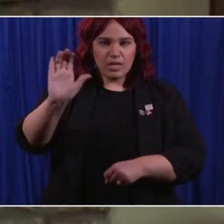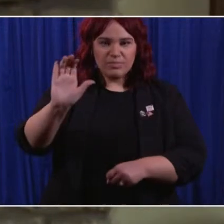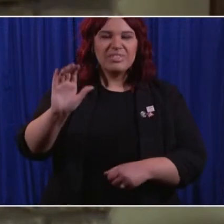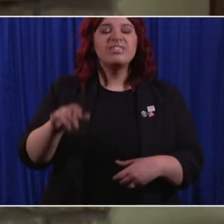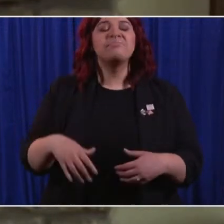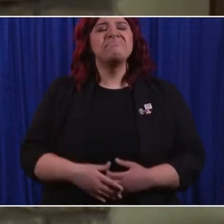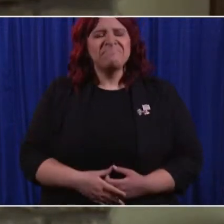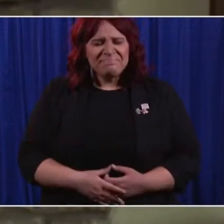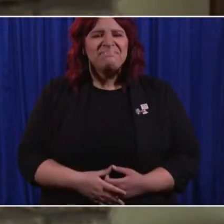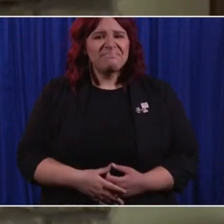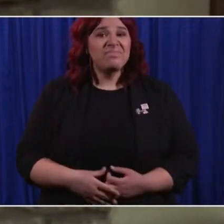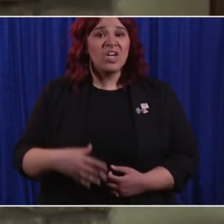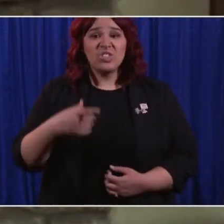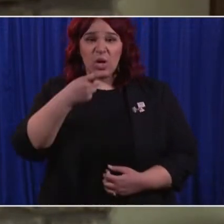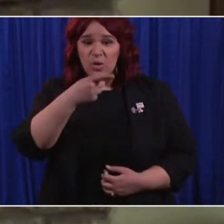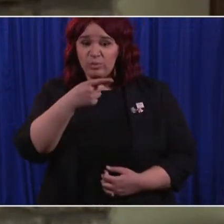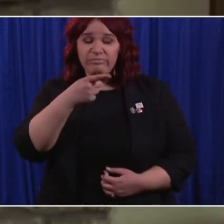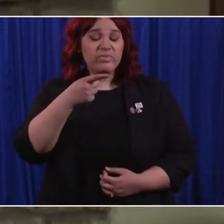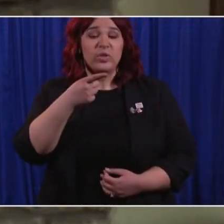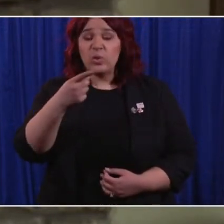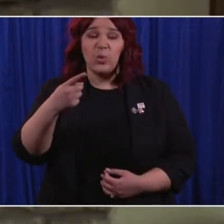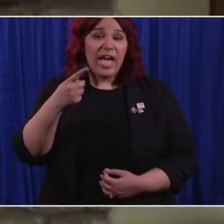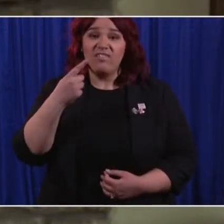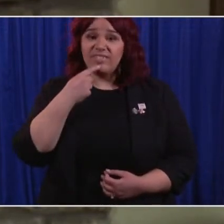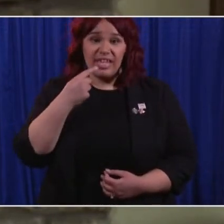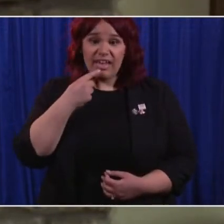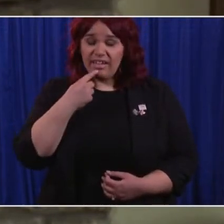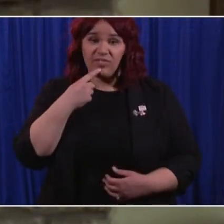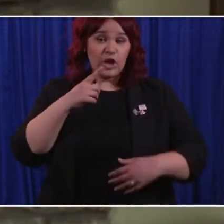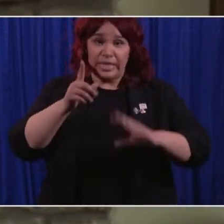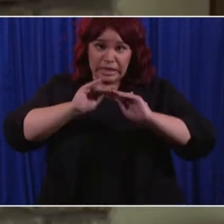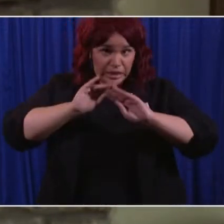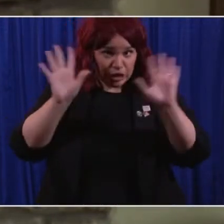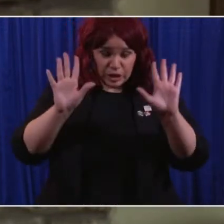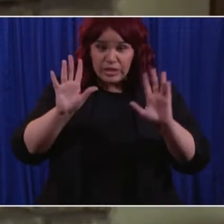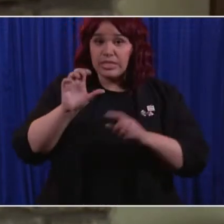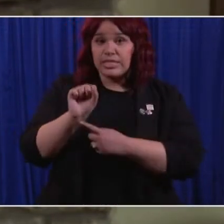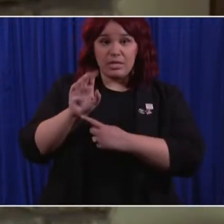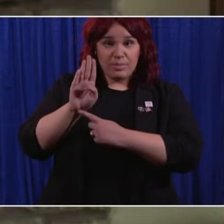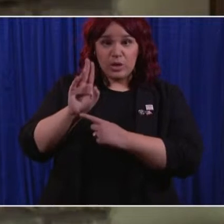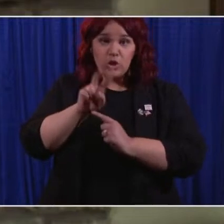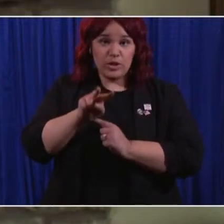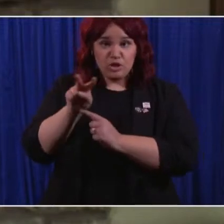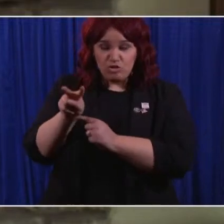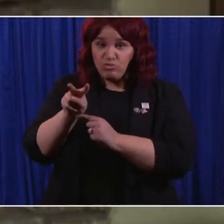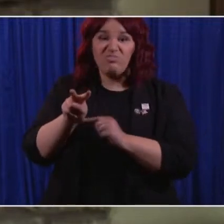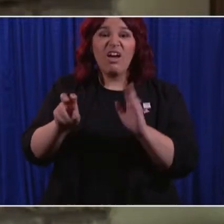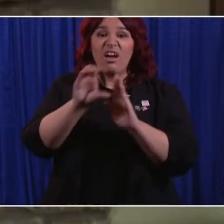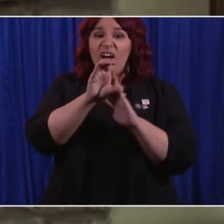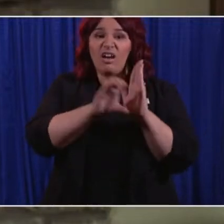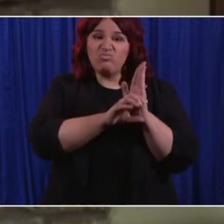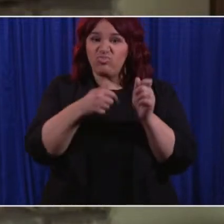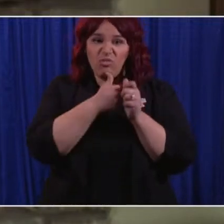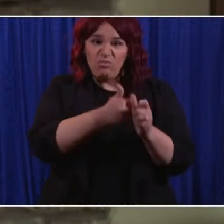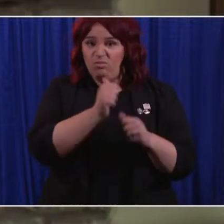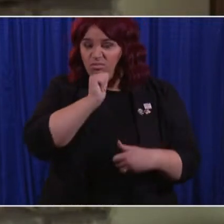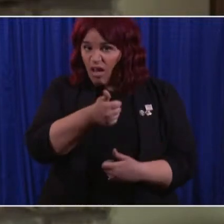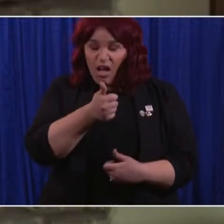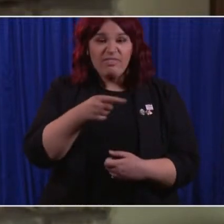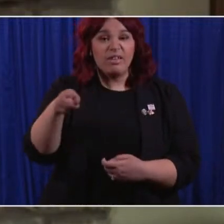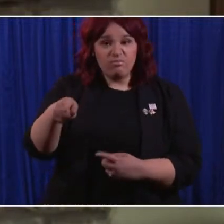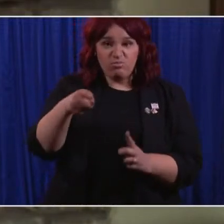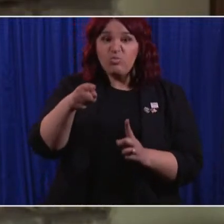unequivocally here that you believe SB 22 is unconstitutional and that you'll veto it. There appears to be plenty of energy to override